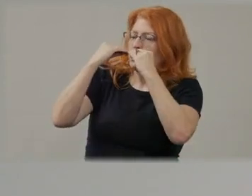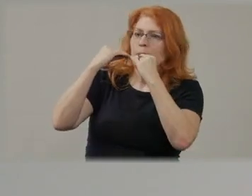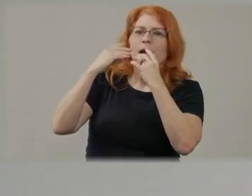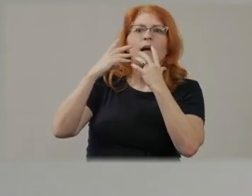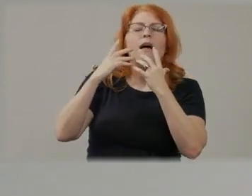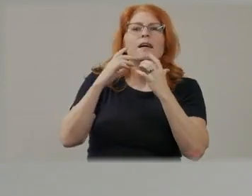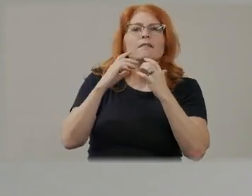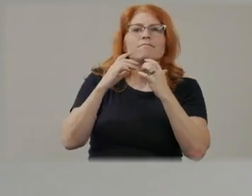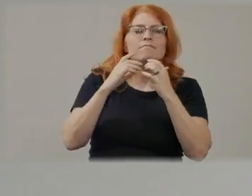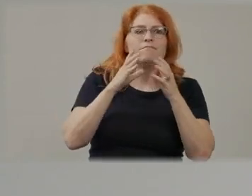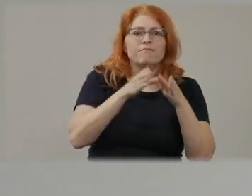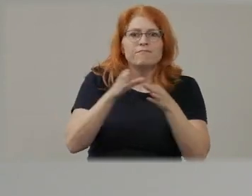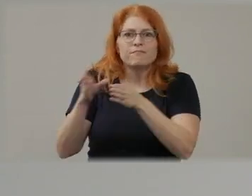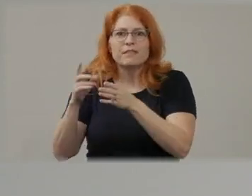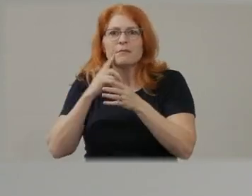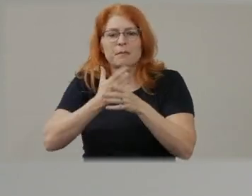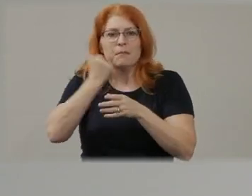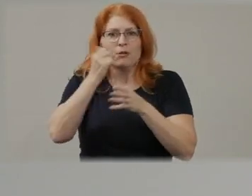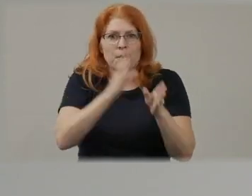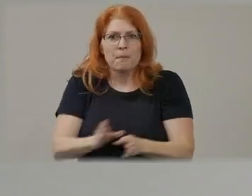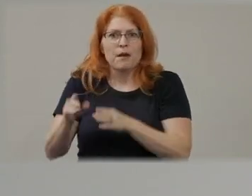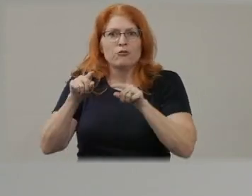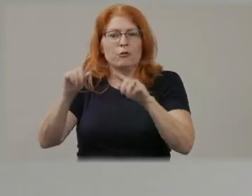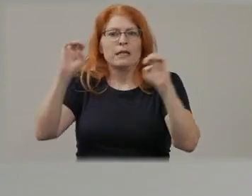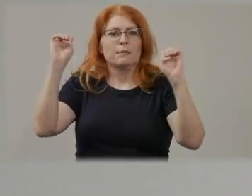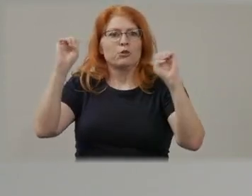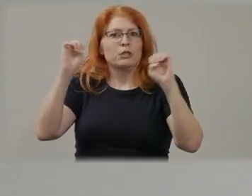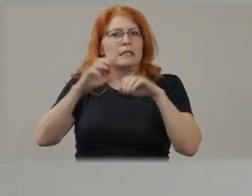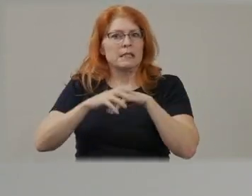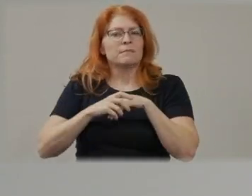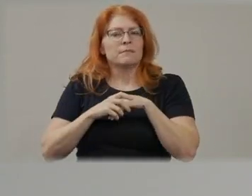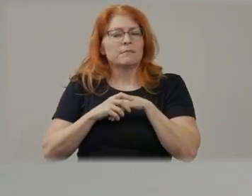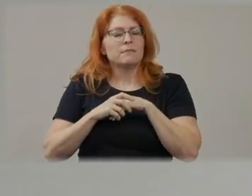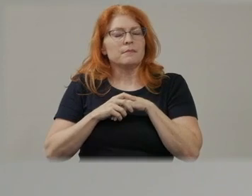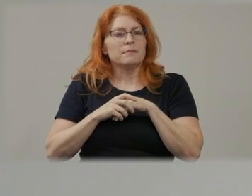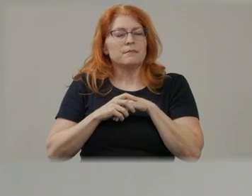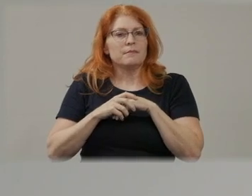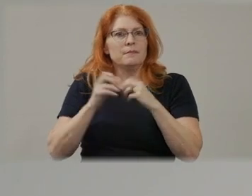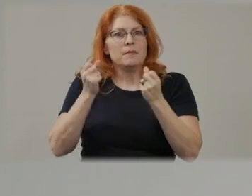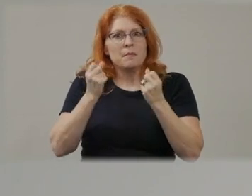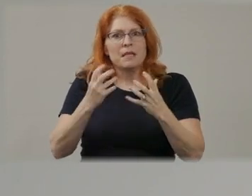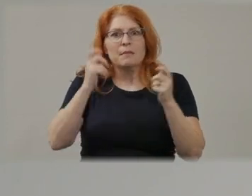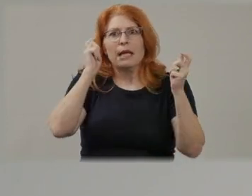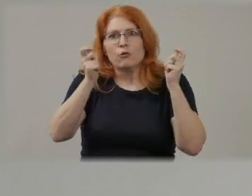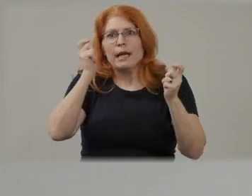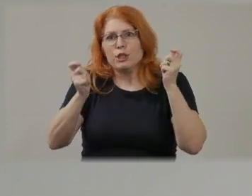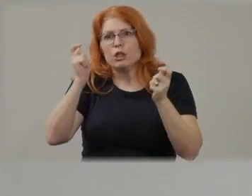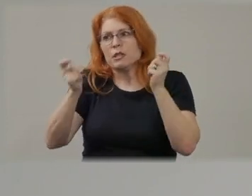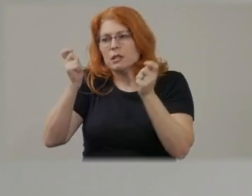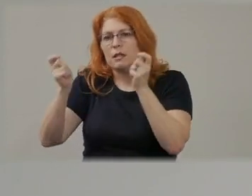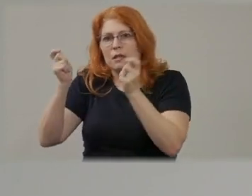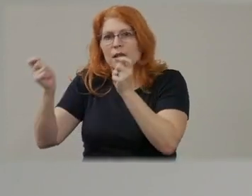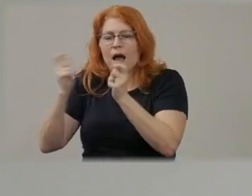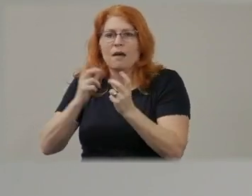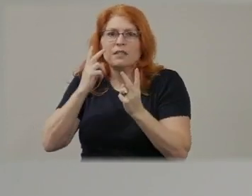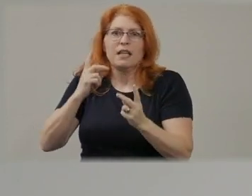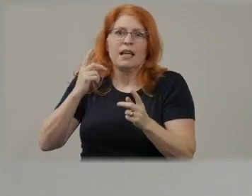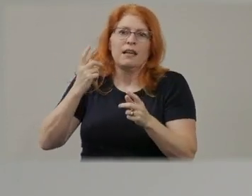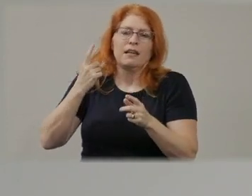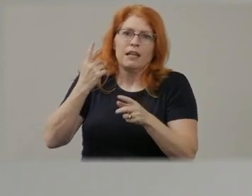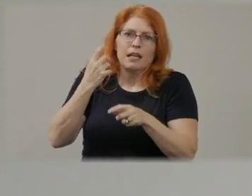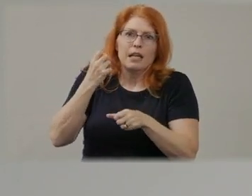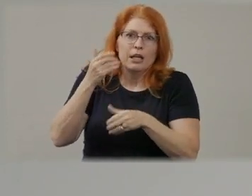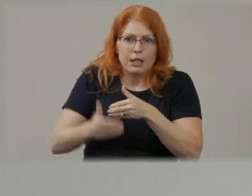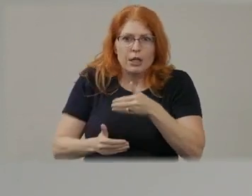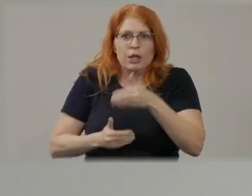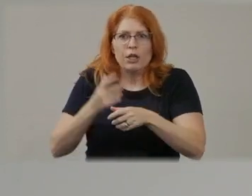about ways in which we can get better prepared during an emergency. And there's been so many iterations that I've seen from year after year after year,